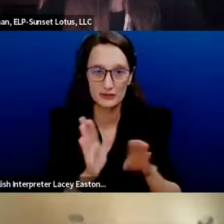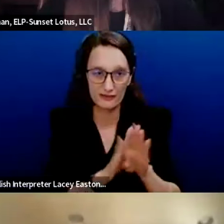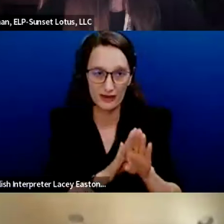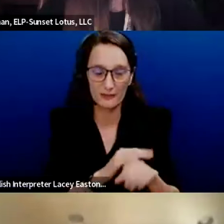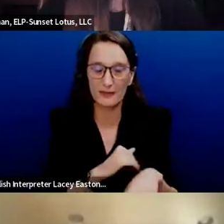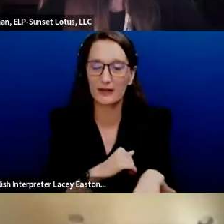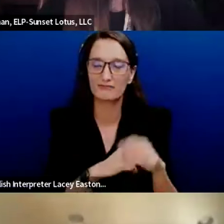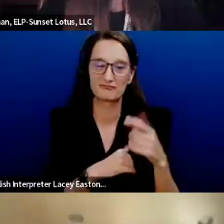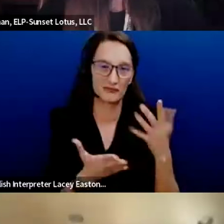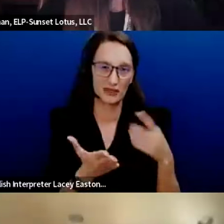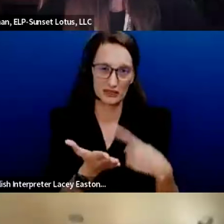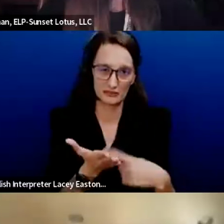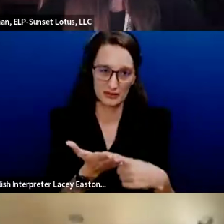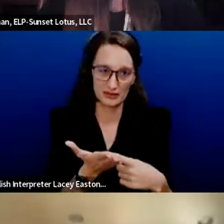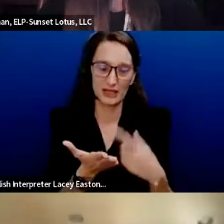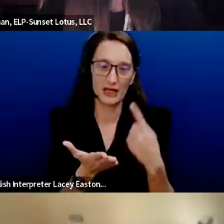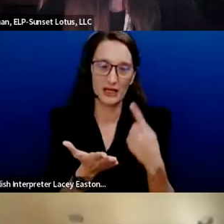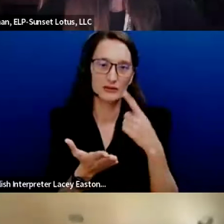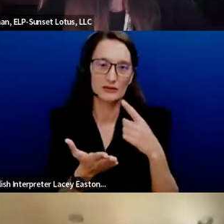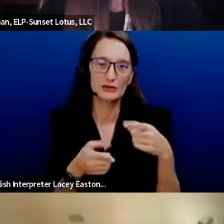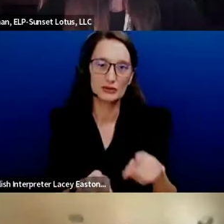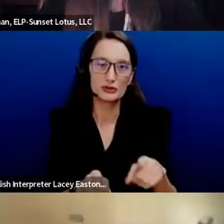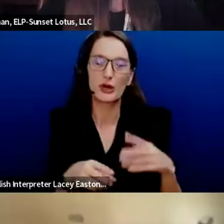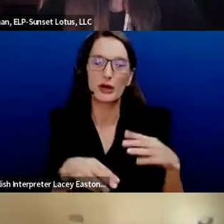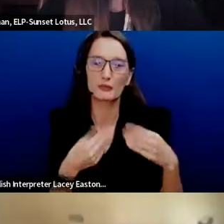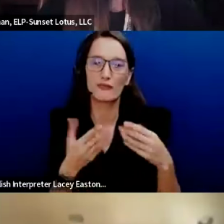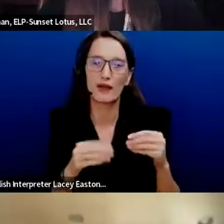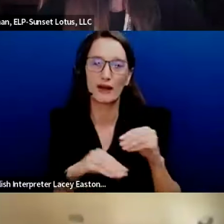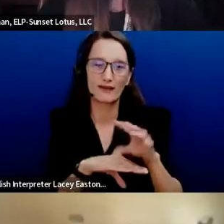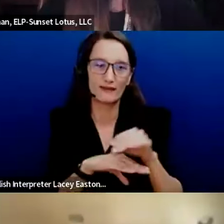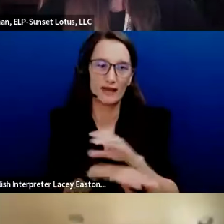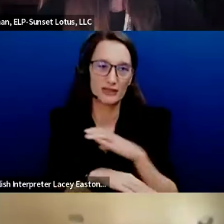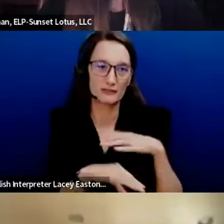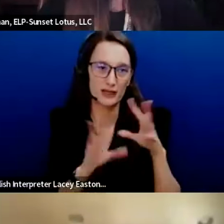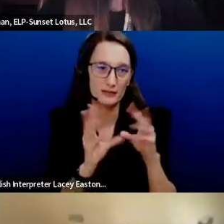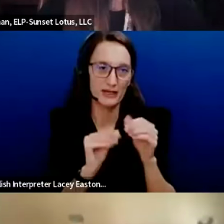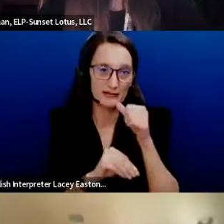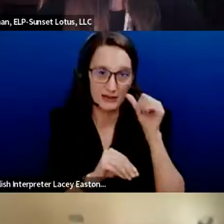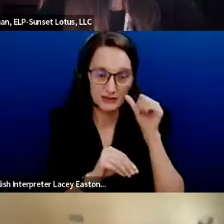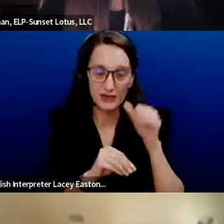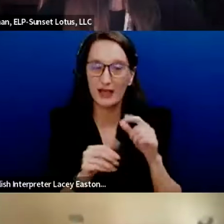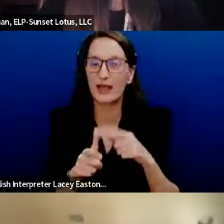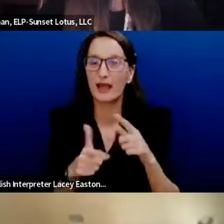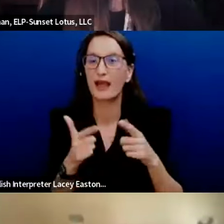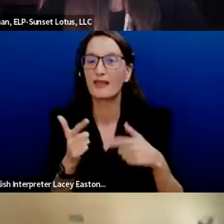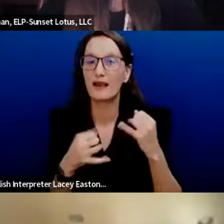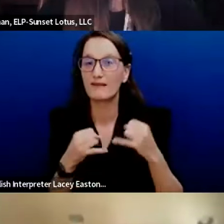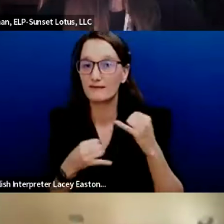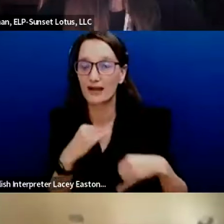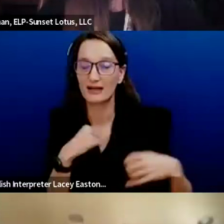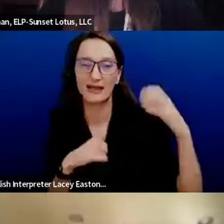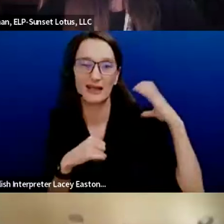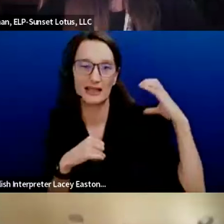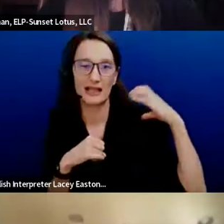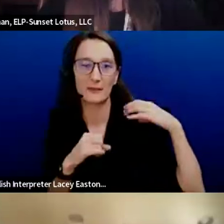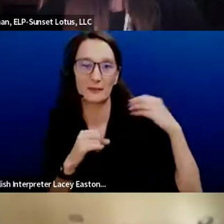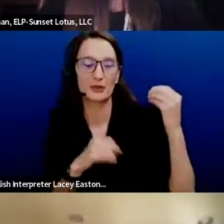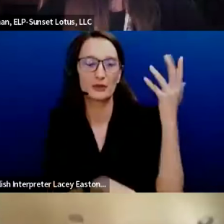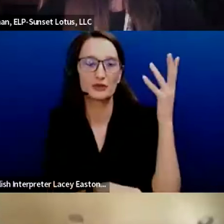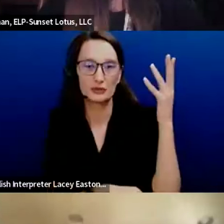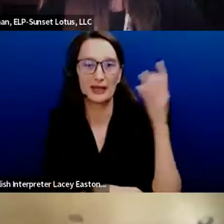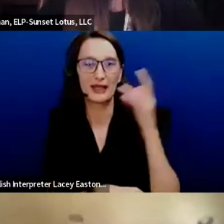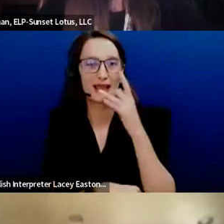we discussed at the provider advisory committee meeting yesterday. And then finally, capital tree lighting and the opportunity